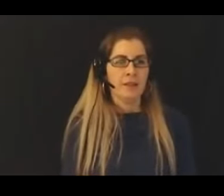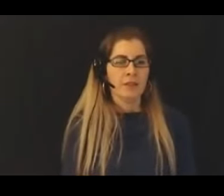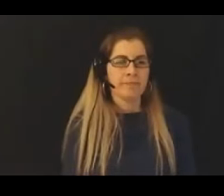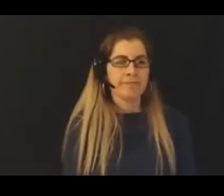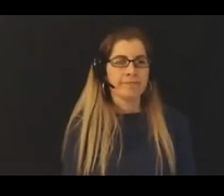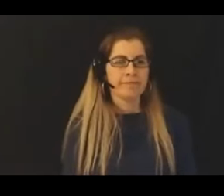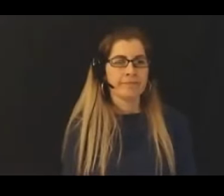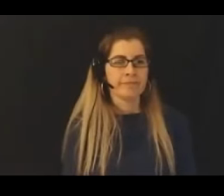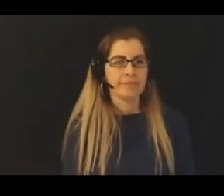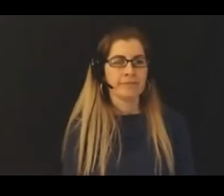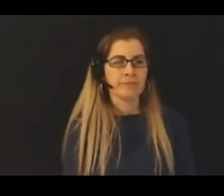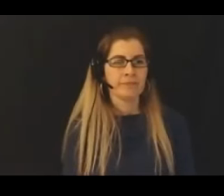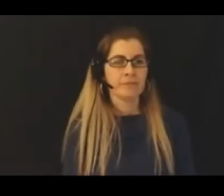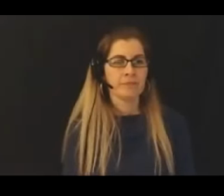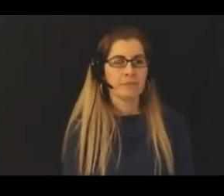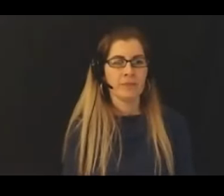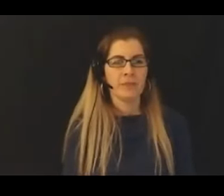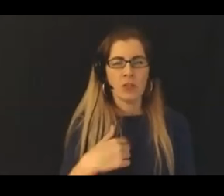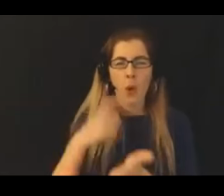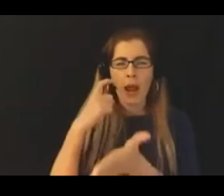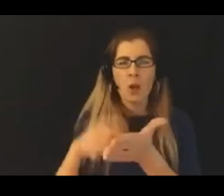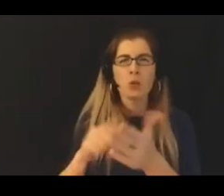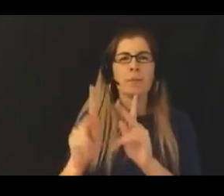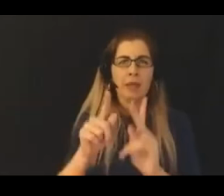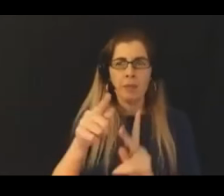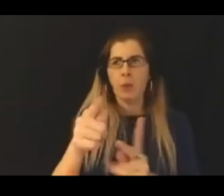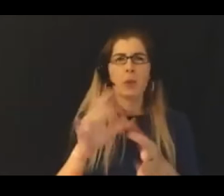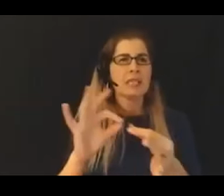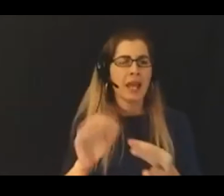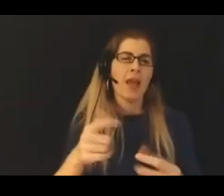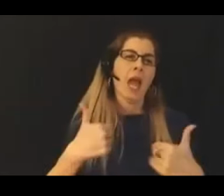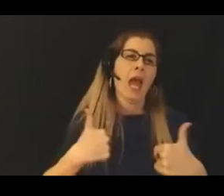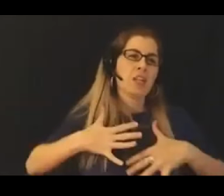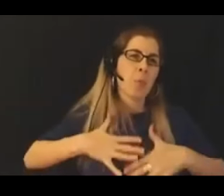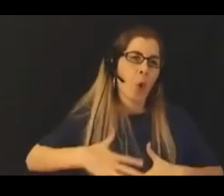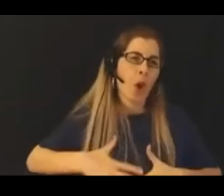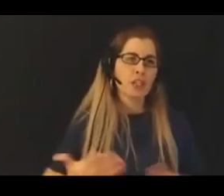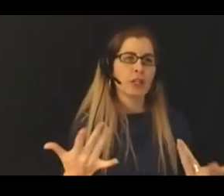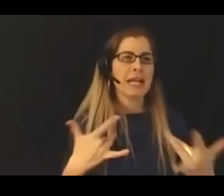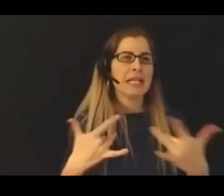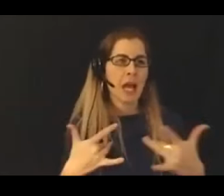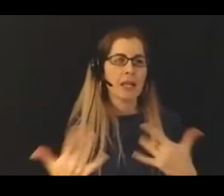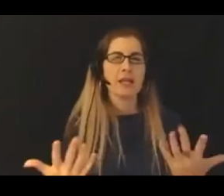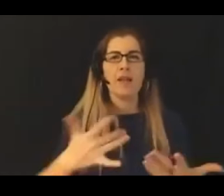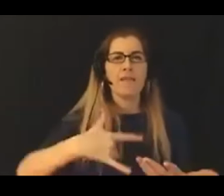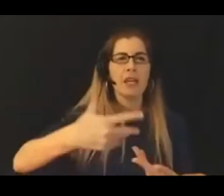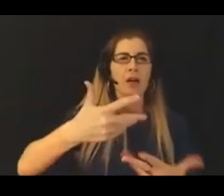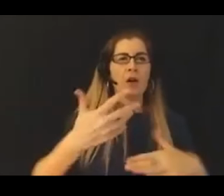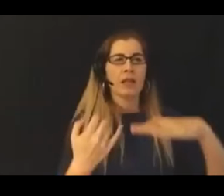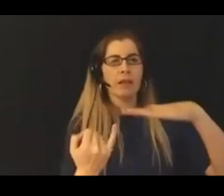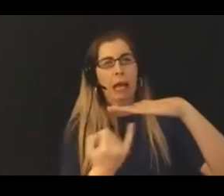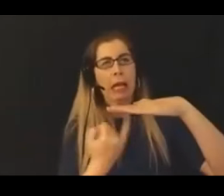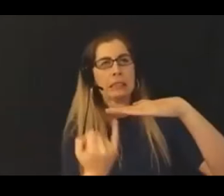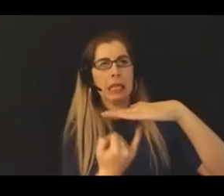Yeah, so I'm seeing things like depression, anxiety, there's social isolation, kind